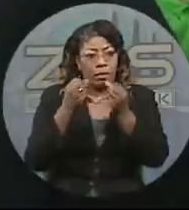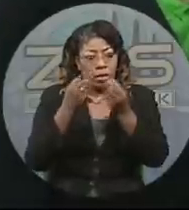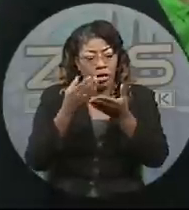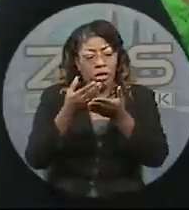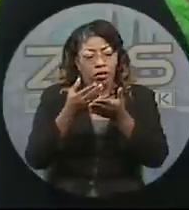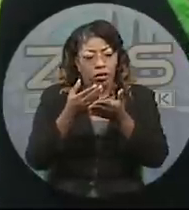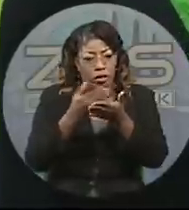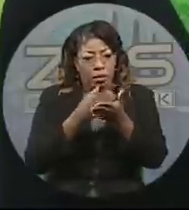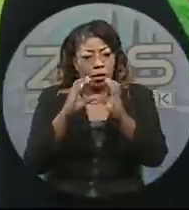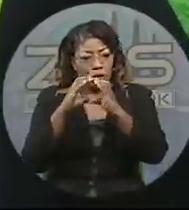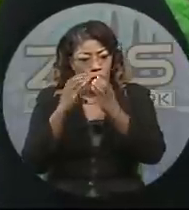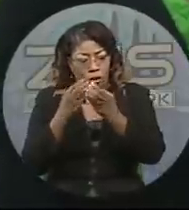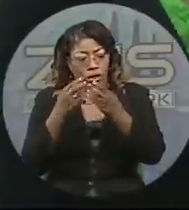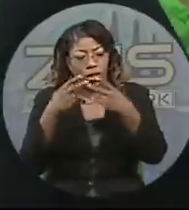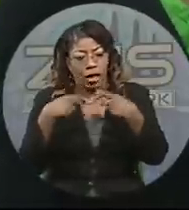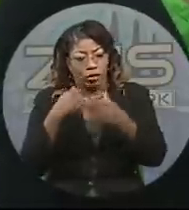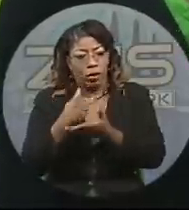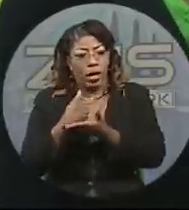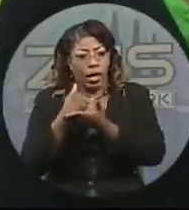members of that community.